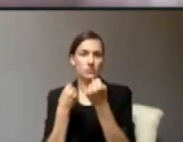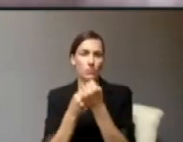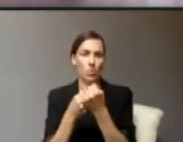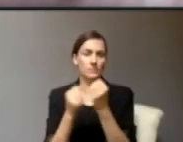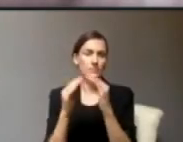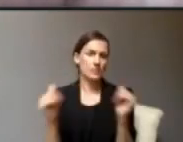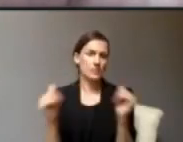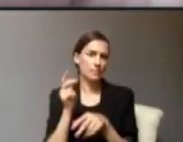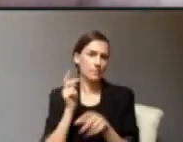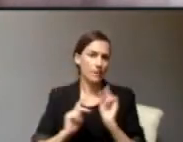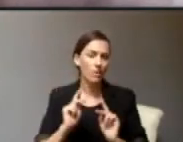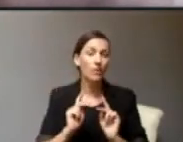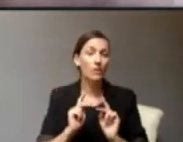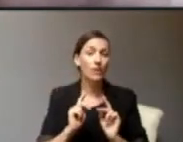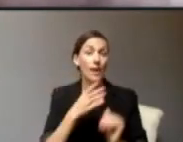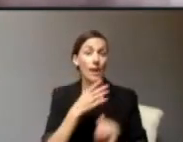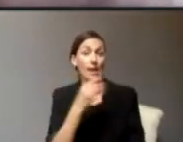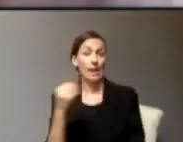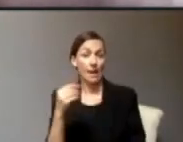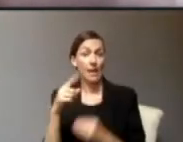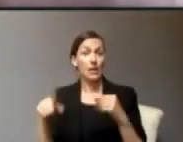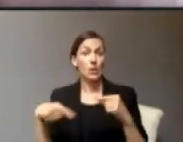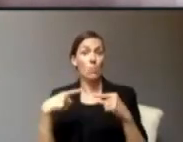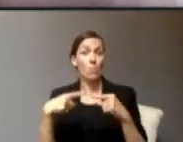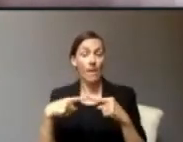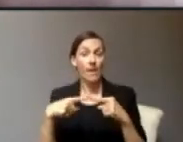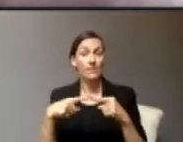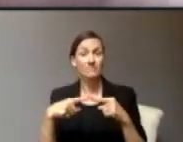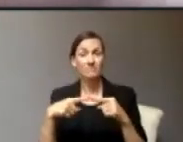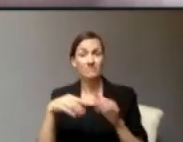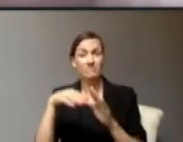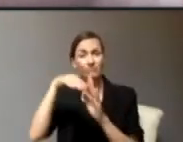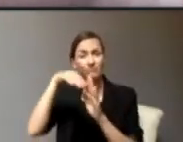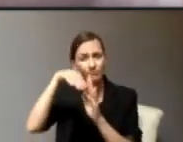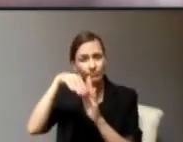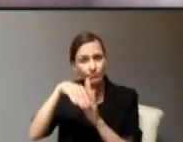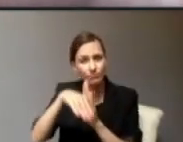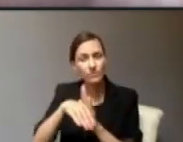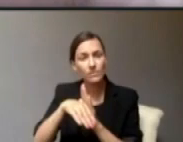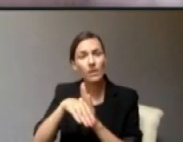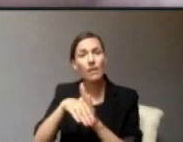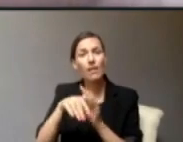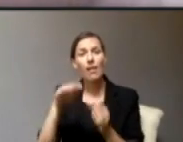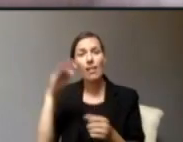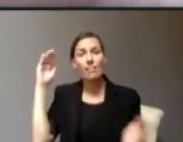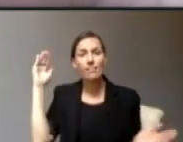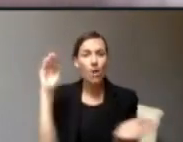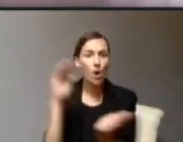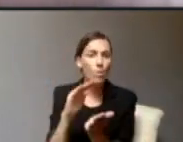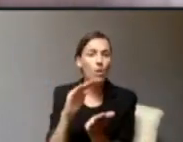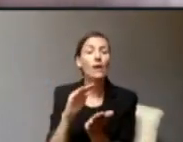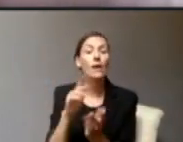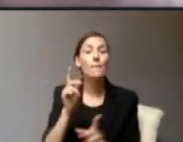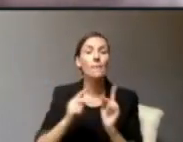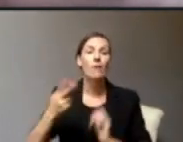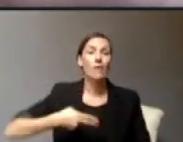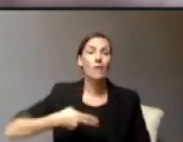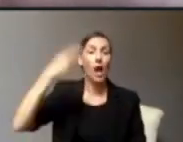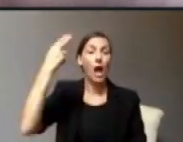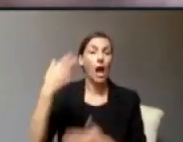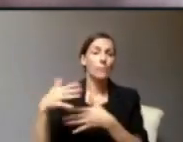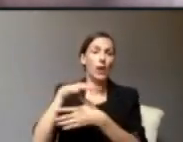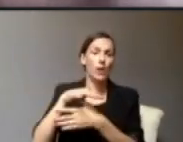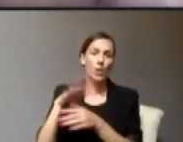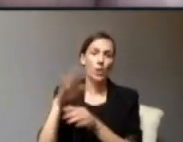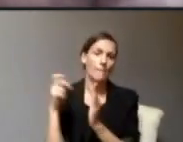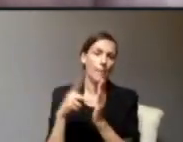people. And when there's a different condition, the virus is lower, those with the highest priority can get back to the